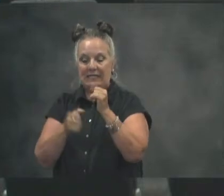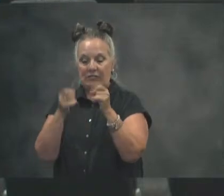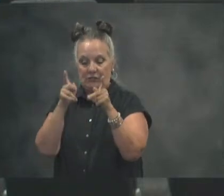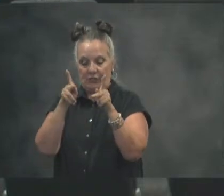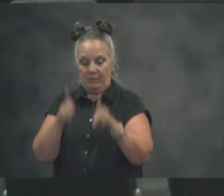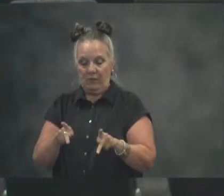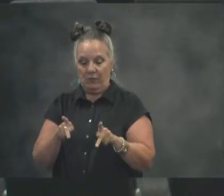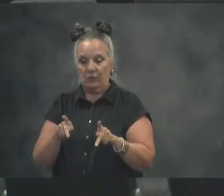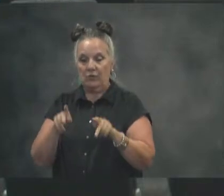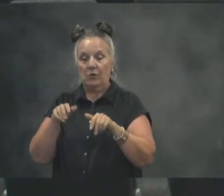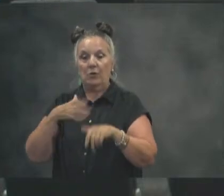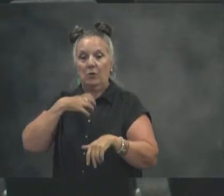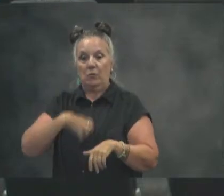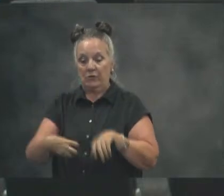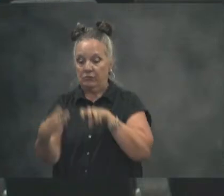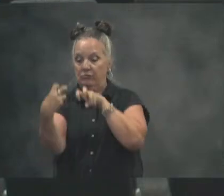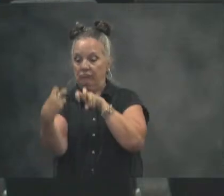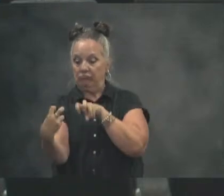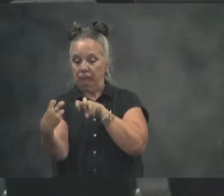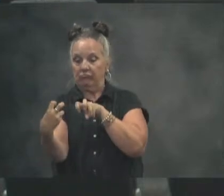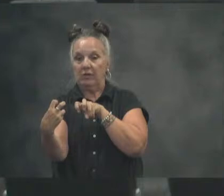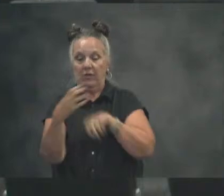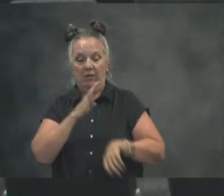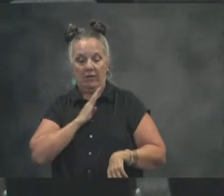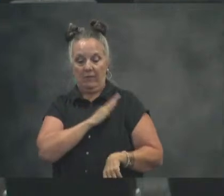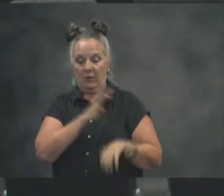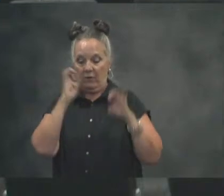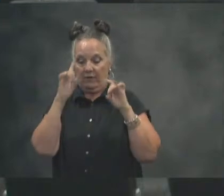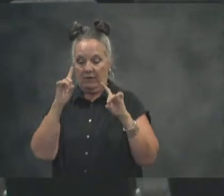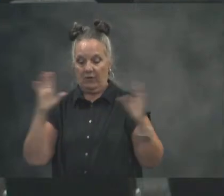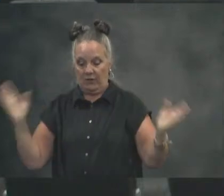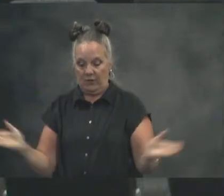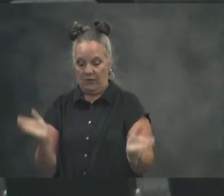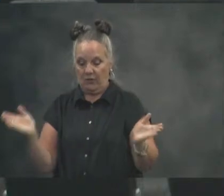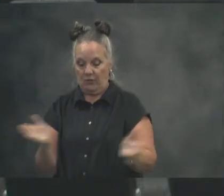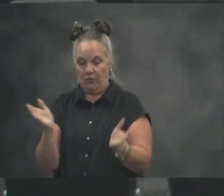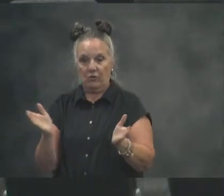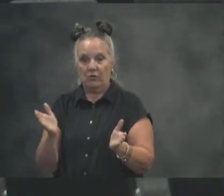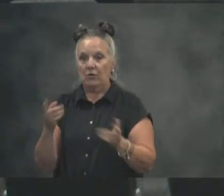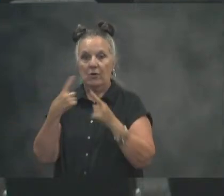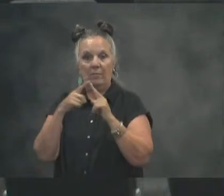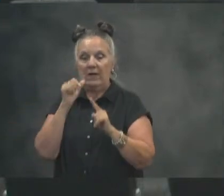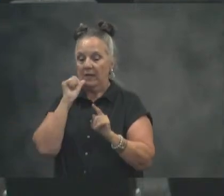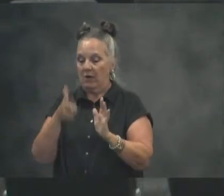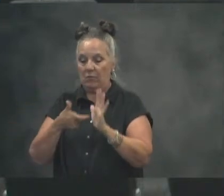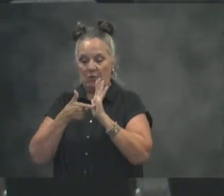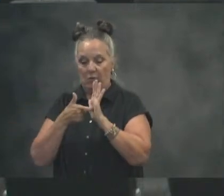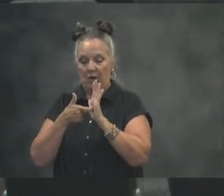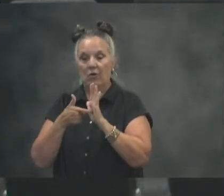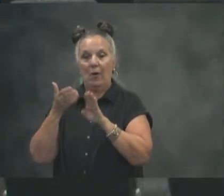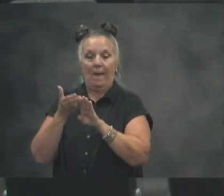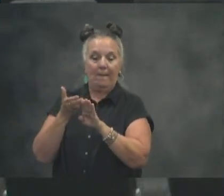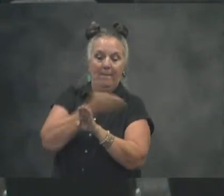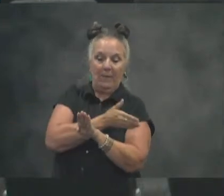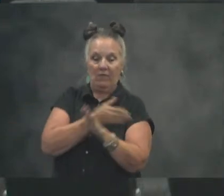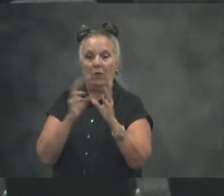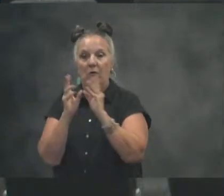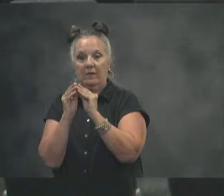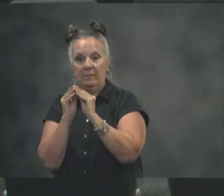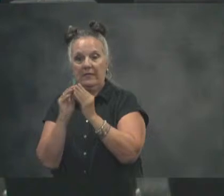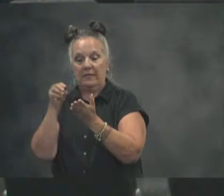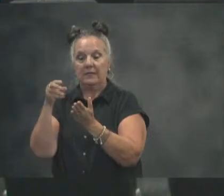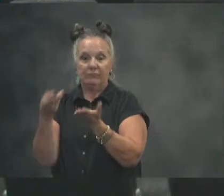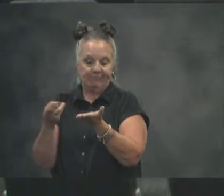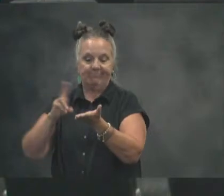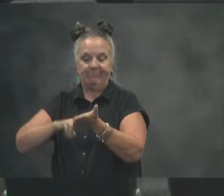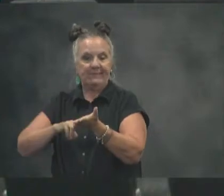to address the Board of Education is encouraged but not required to sign up prior to the meeting and may address any